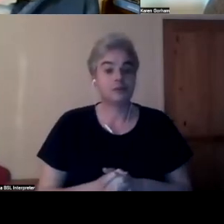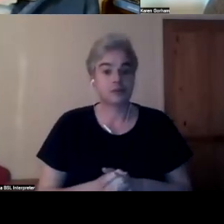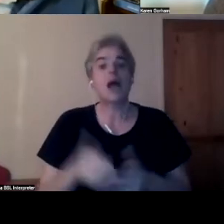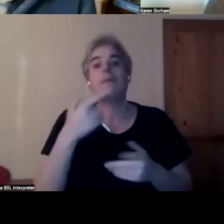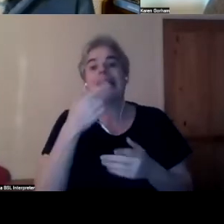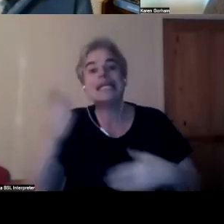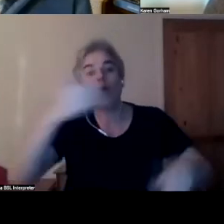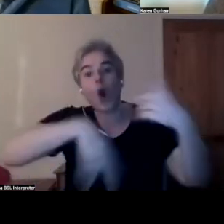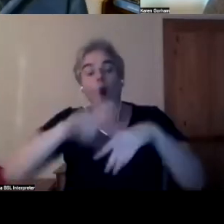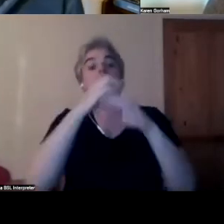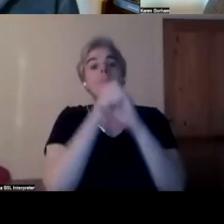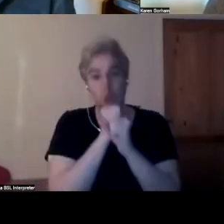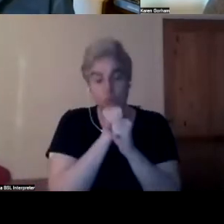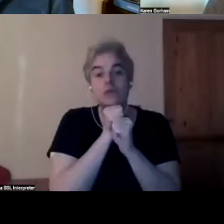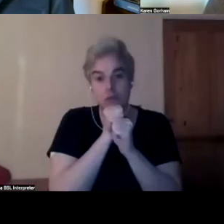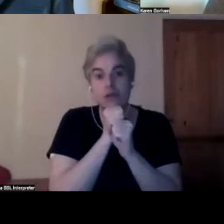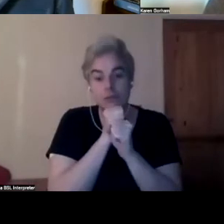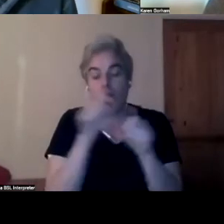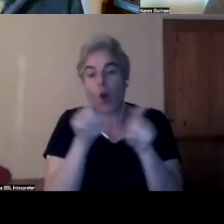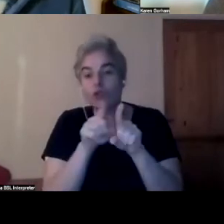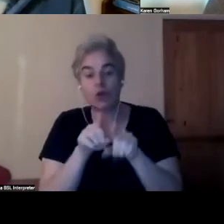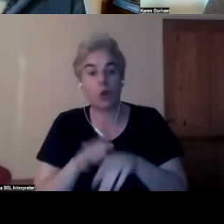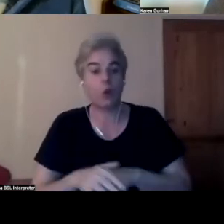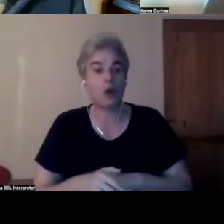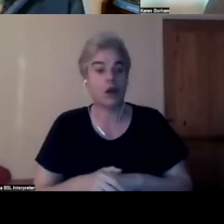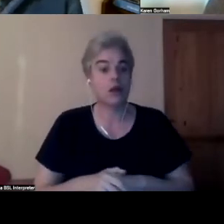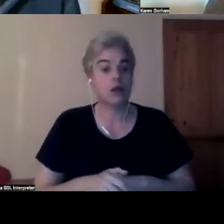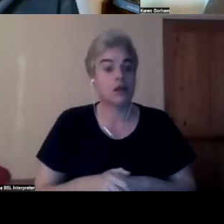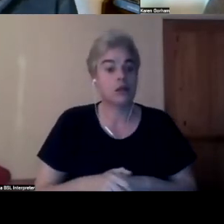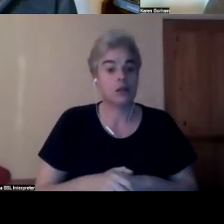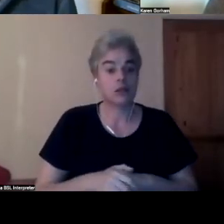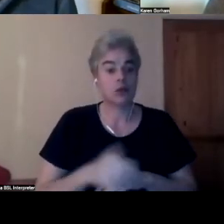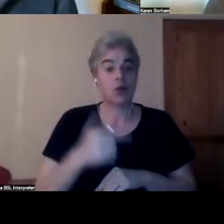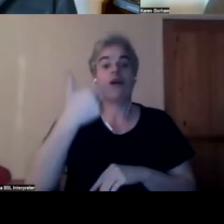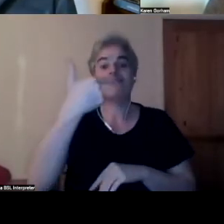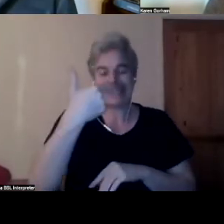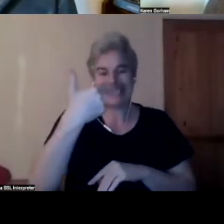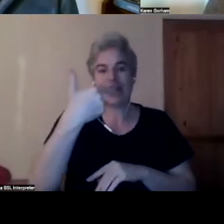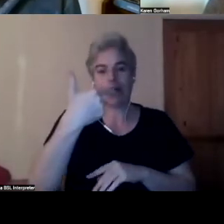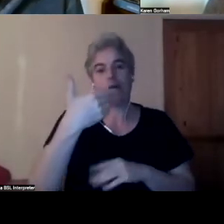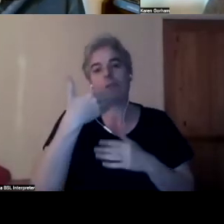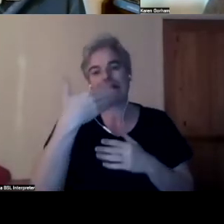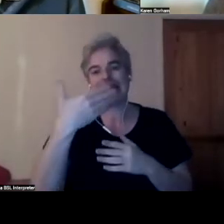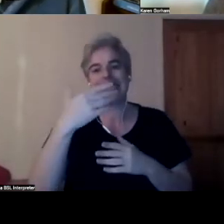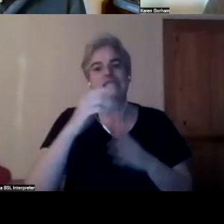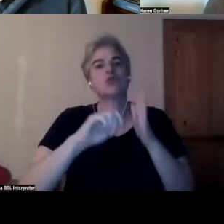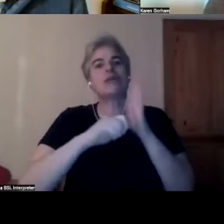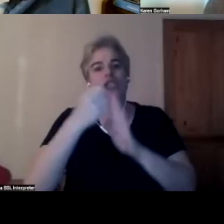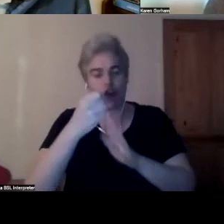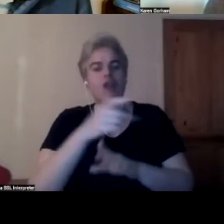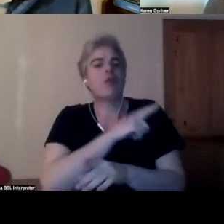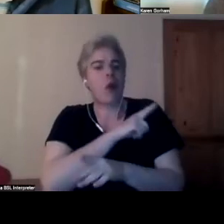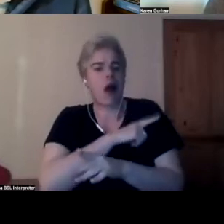you're all doing at the moment, but also can I ask you to turn your video feeds off, because for some people on low bandwidth, it